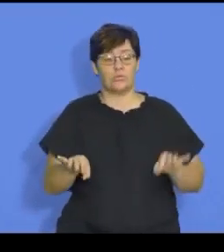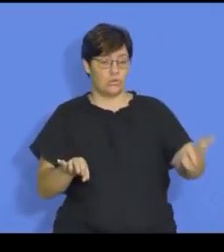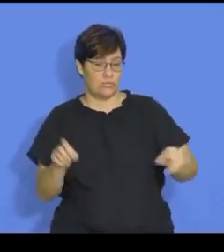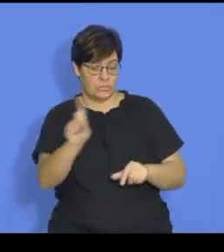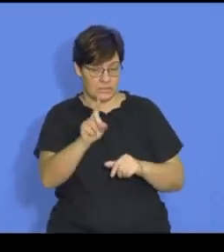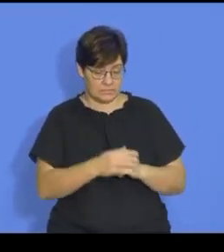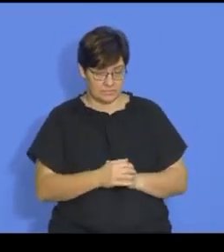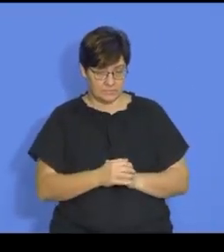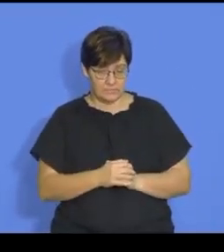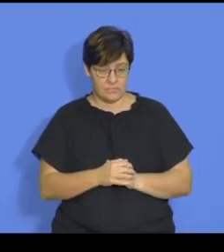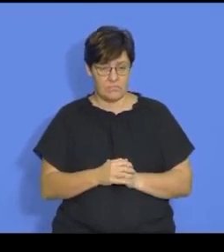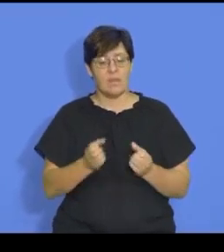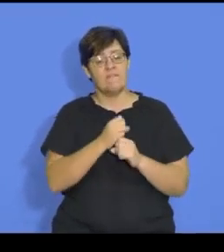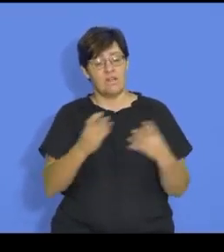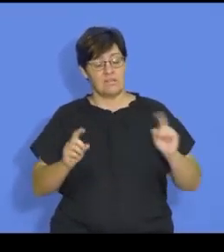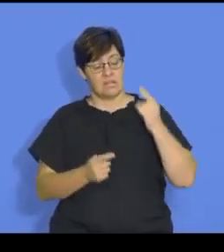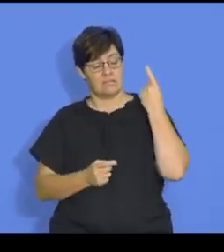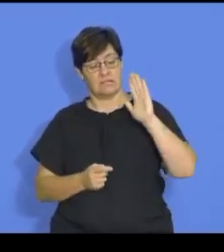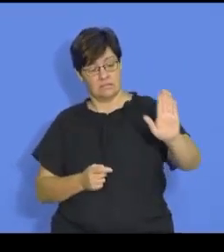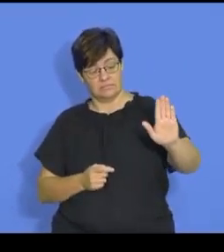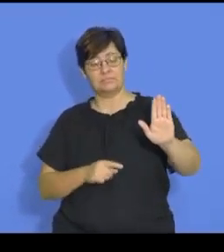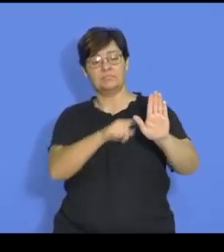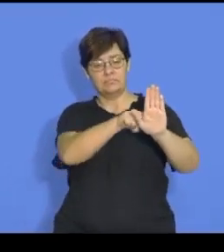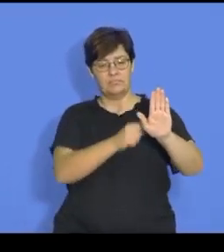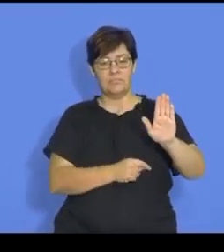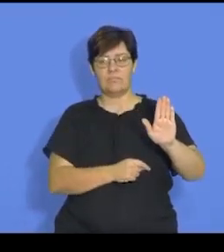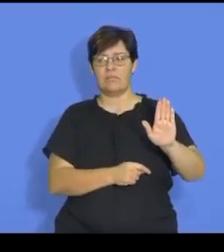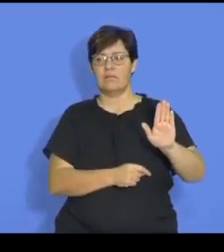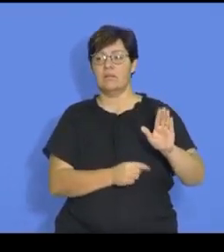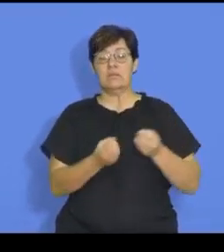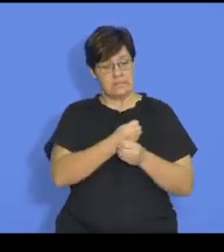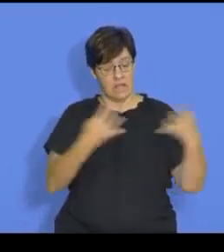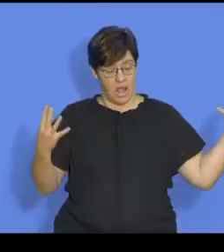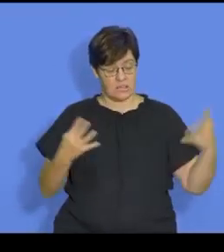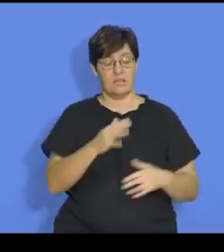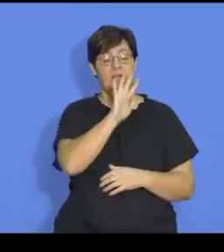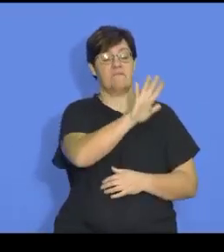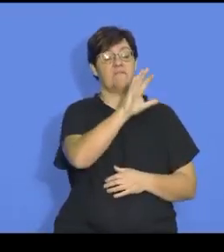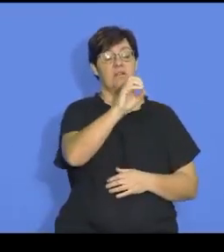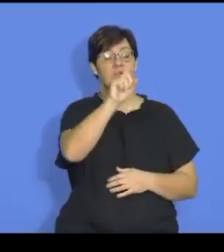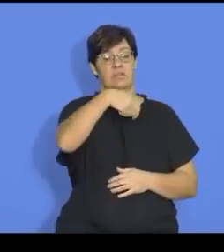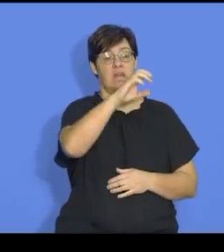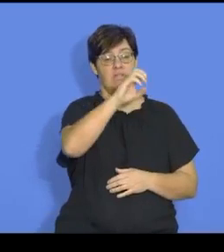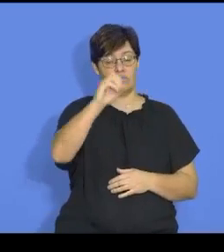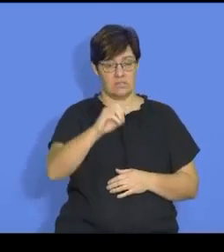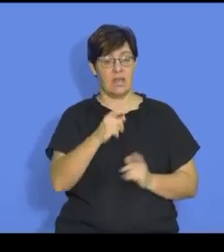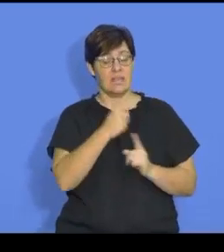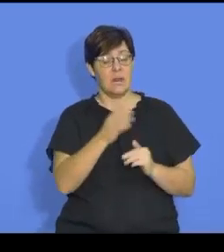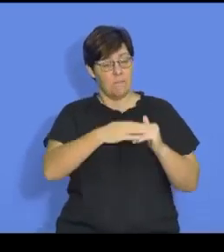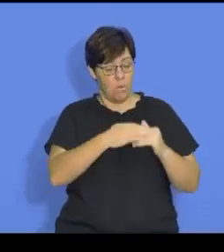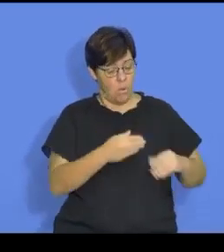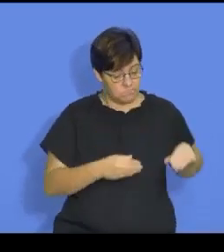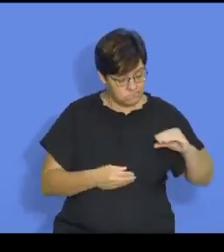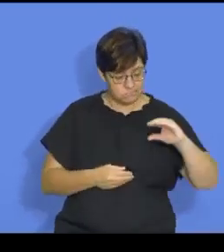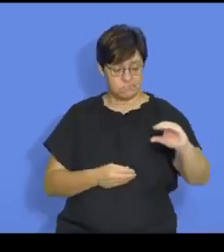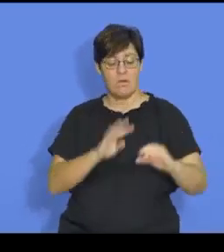contribution. So let's start off with Craig first. So Craig, balance of 500,000. He increased